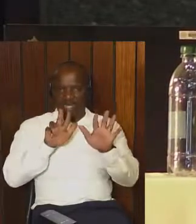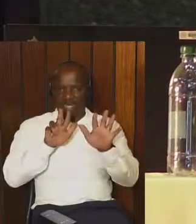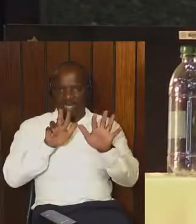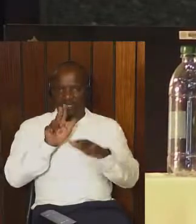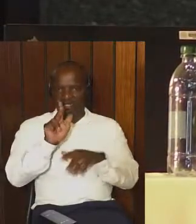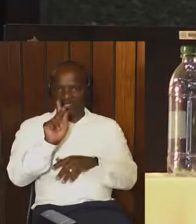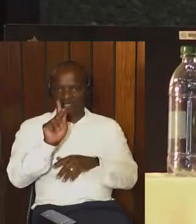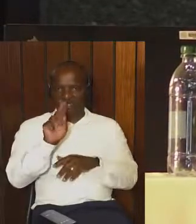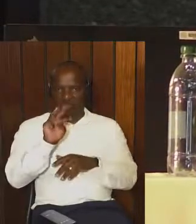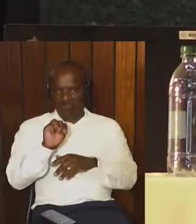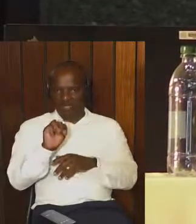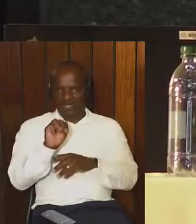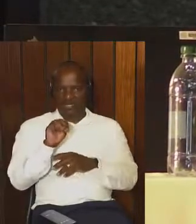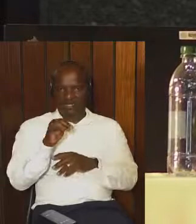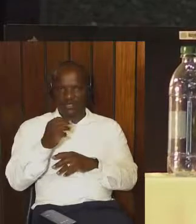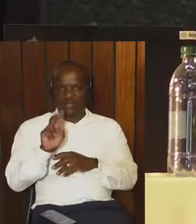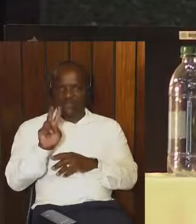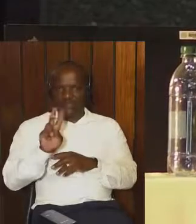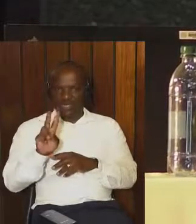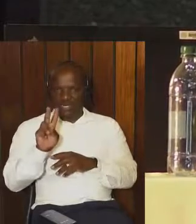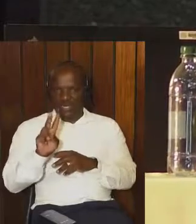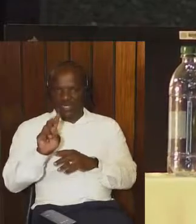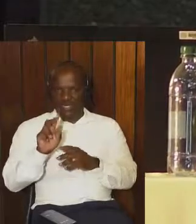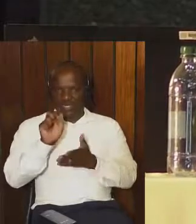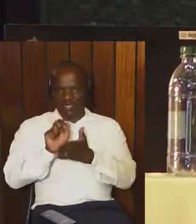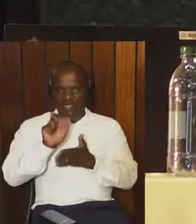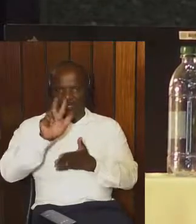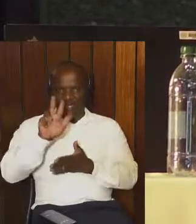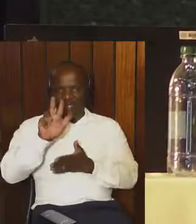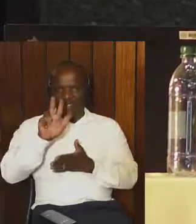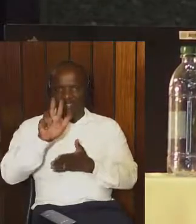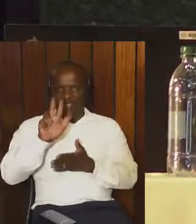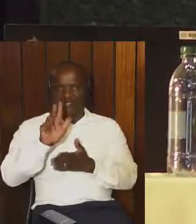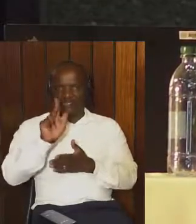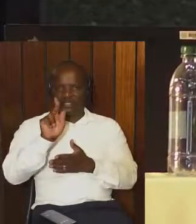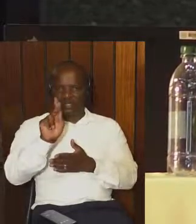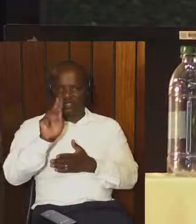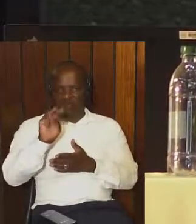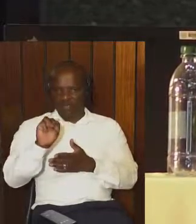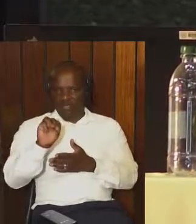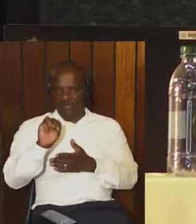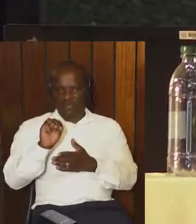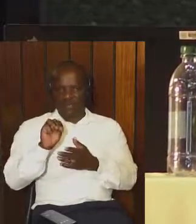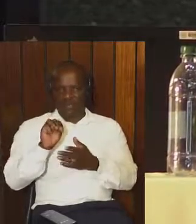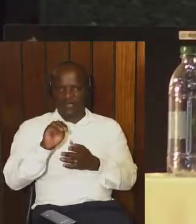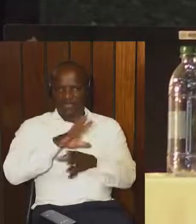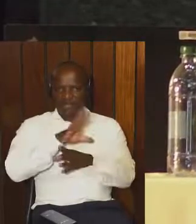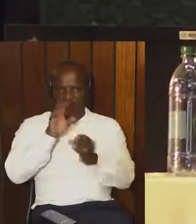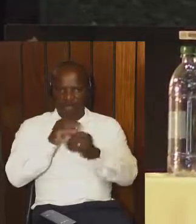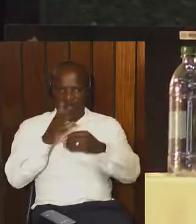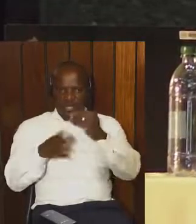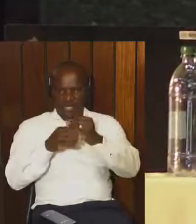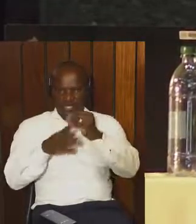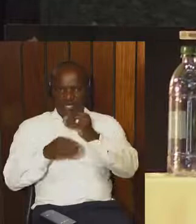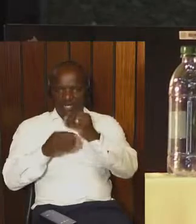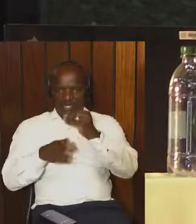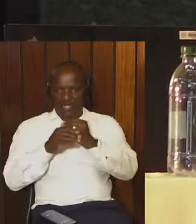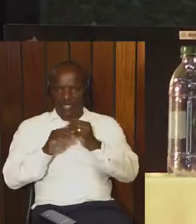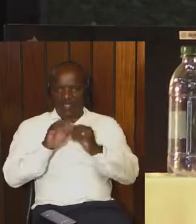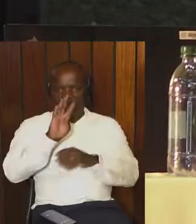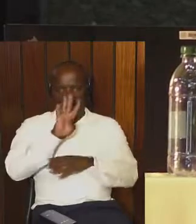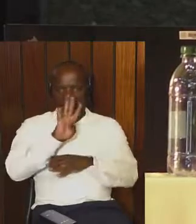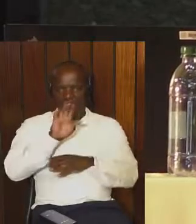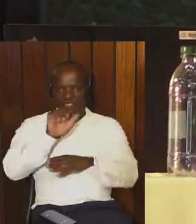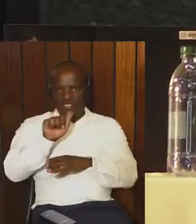kilometers, Vereeniging 18 kilometers. So in total it came to about 46 kilometers. And